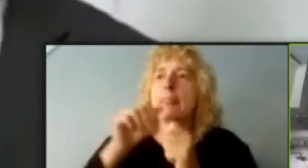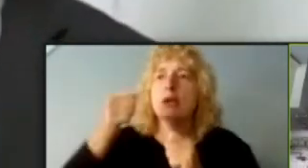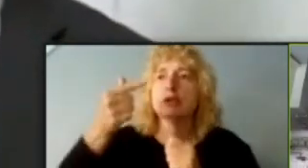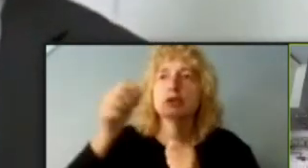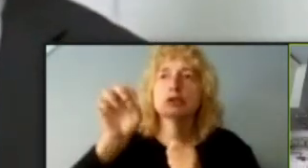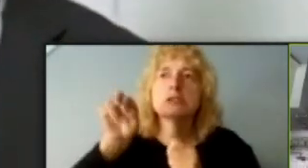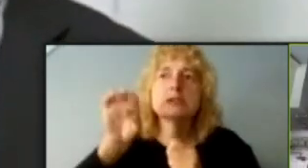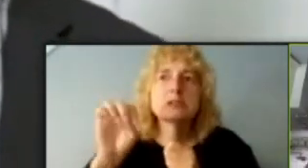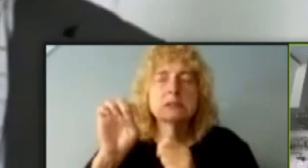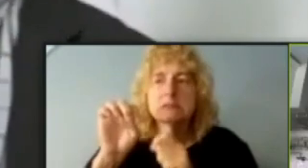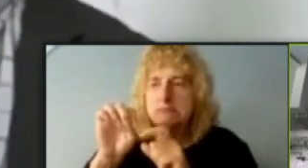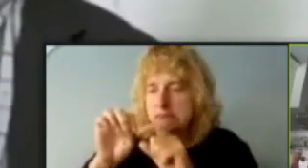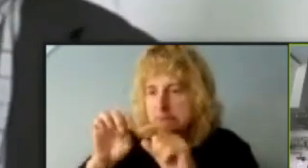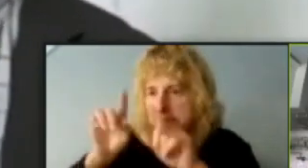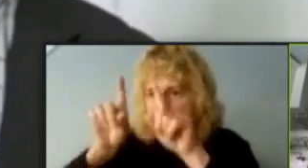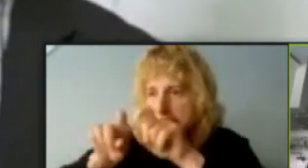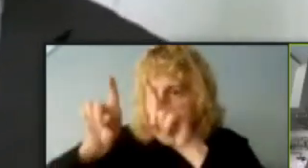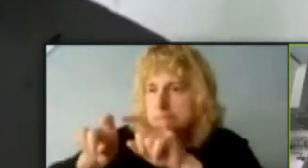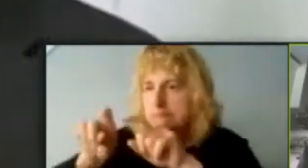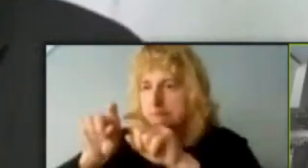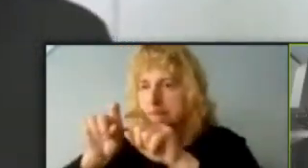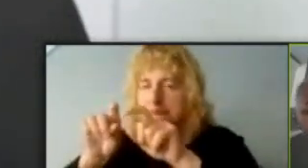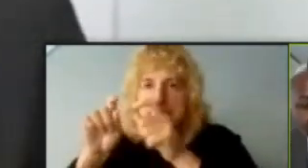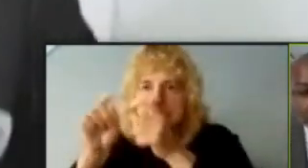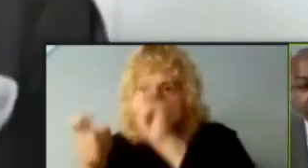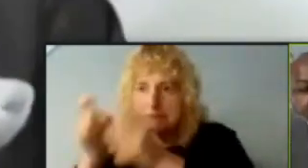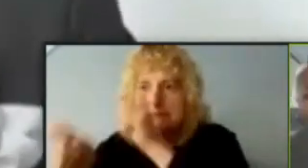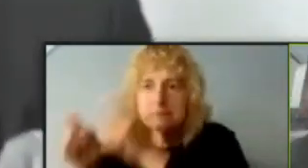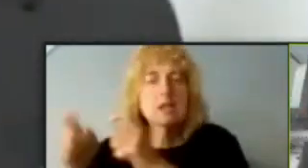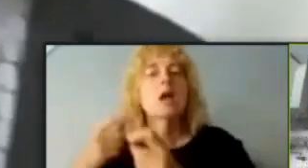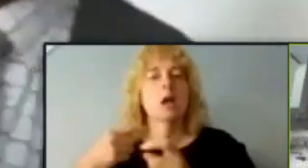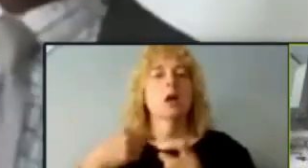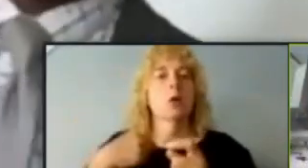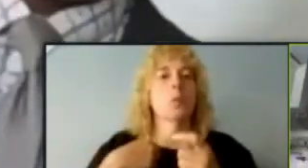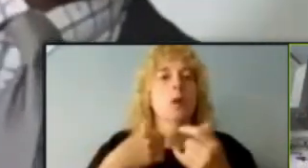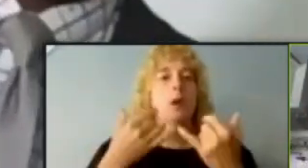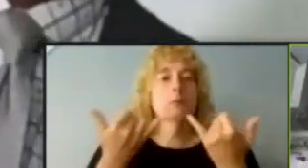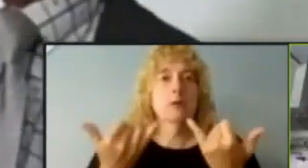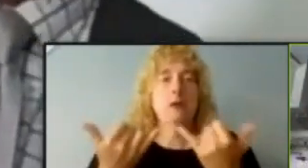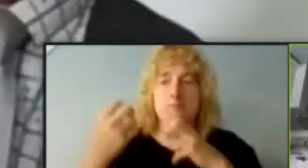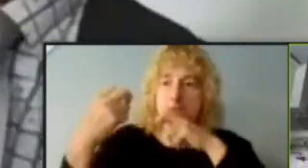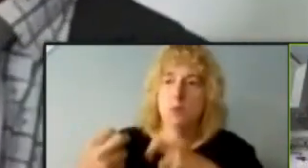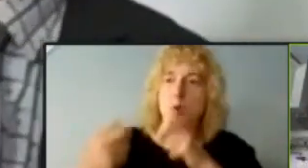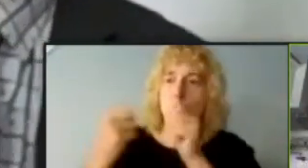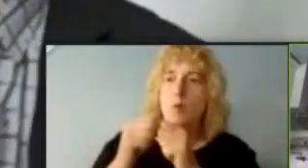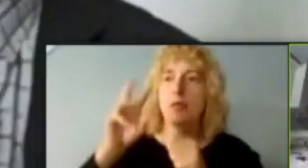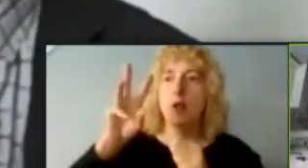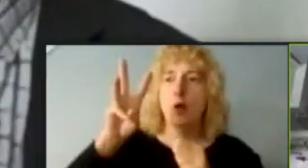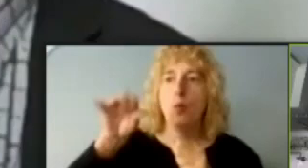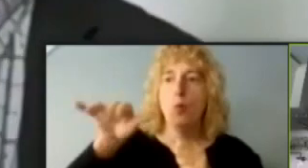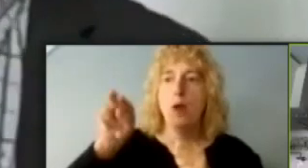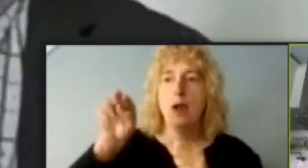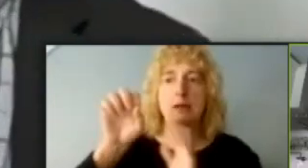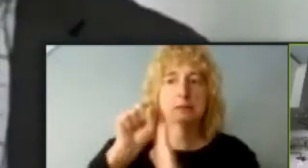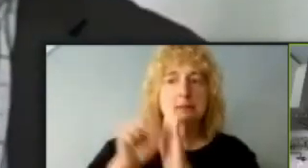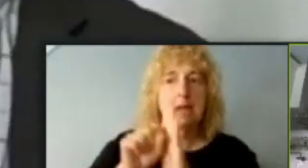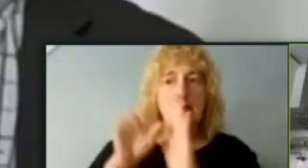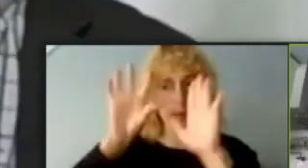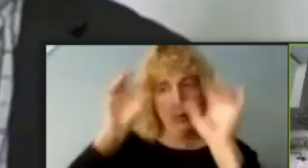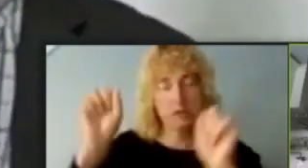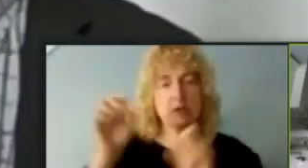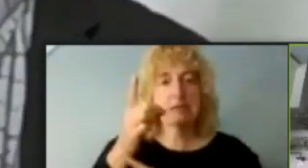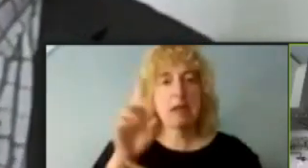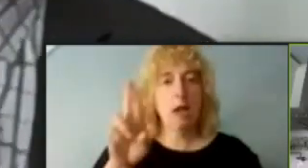broader context after we sat down with Wayne State's president, Dr. Wilson, who